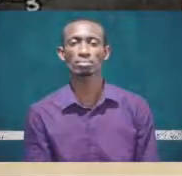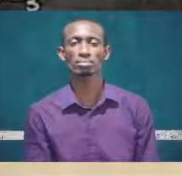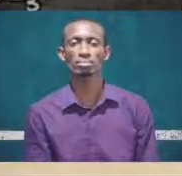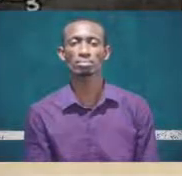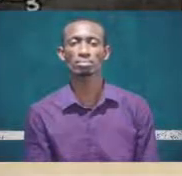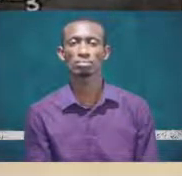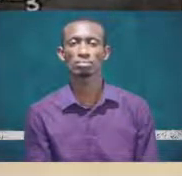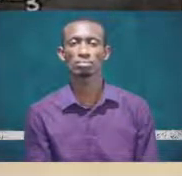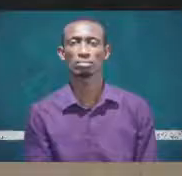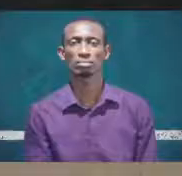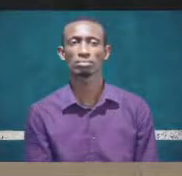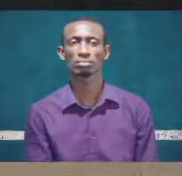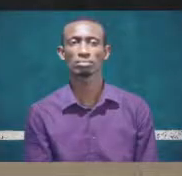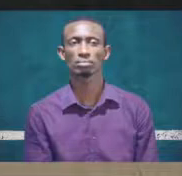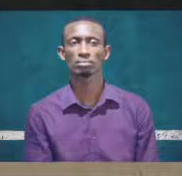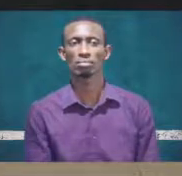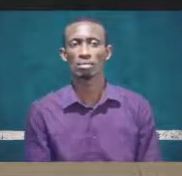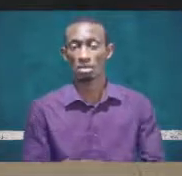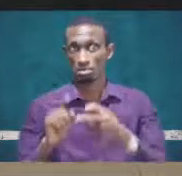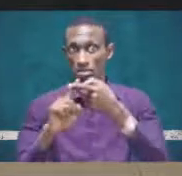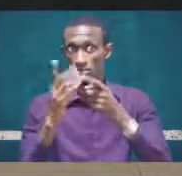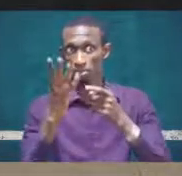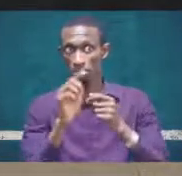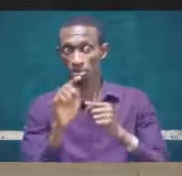plus 4 divided by